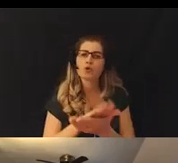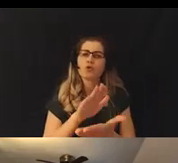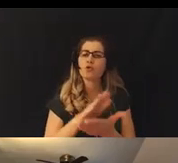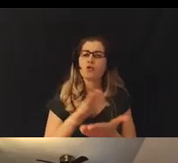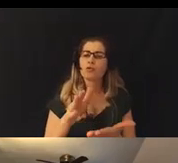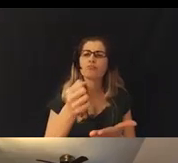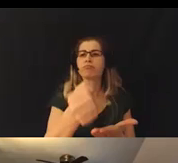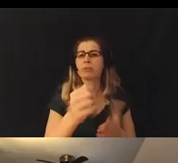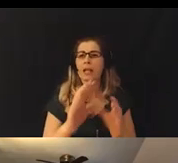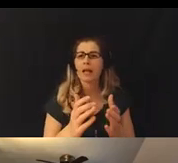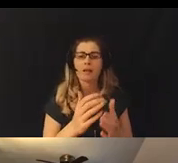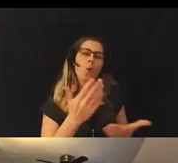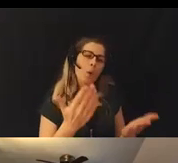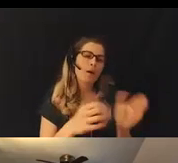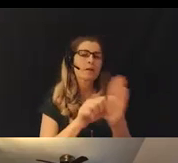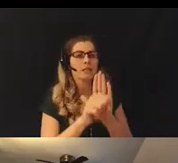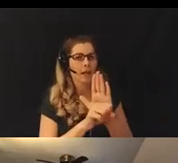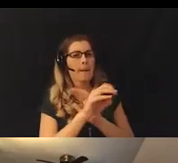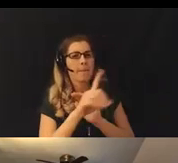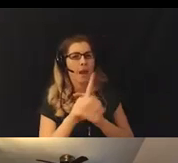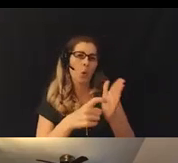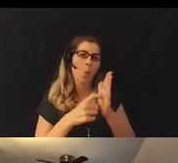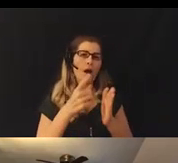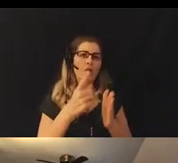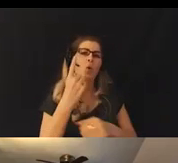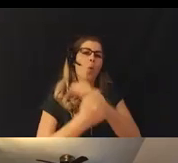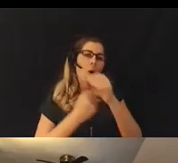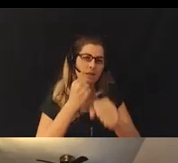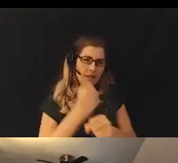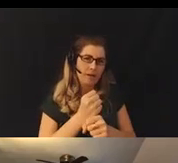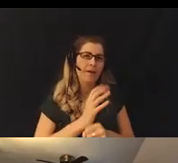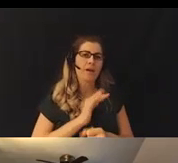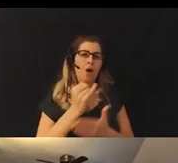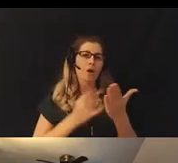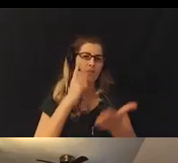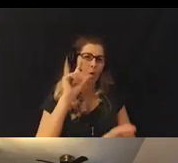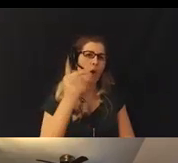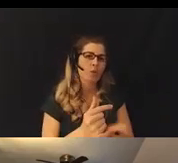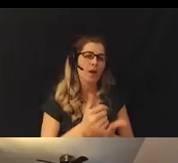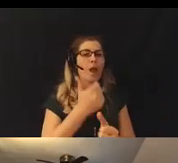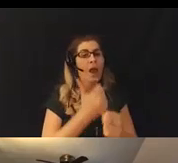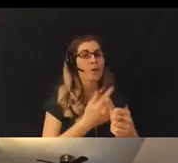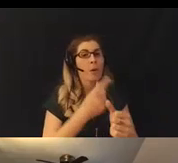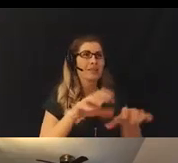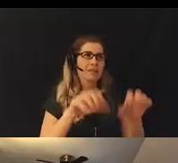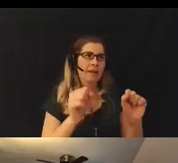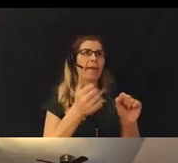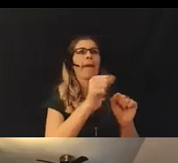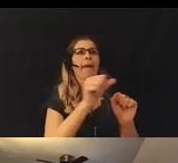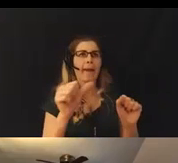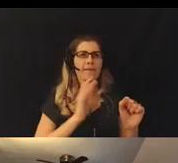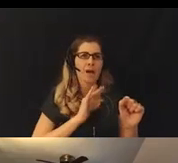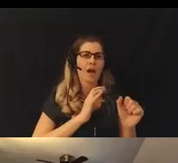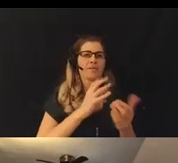Both. The state of Maryland requires you have a full year of fine arts to graduate high school. So everyone has to take a fine arts course, whether that's